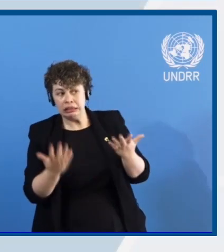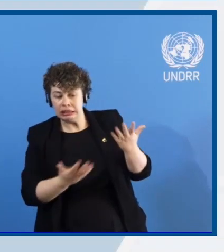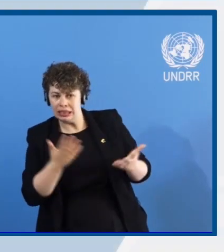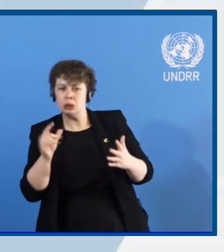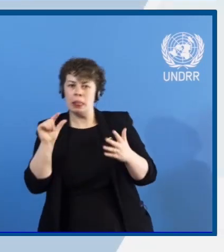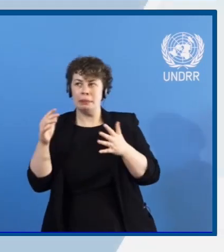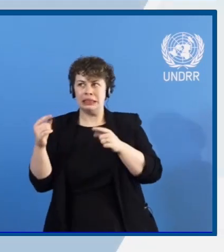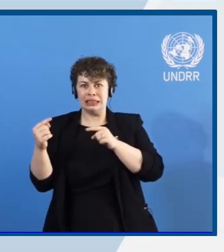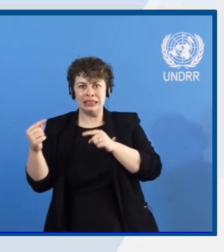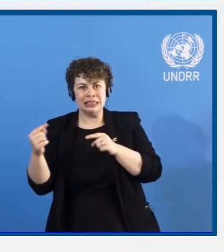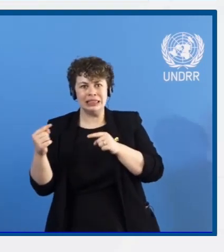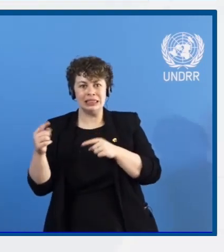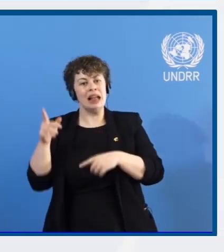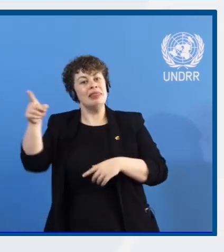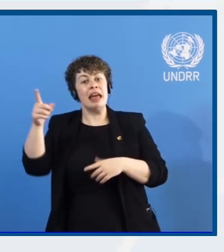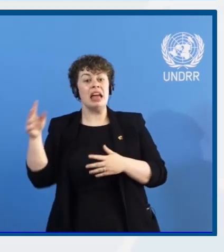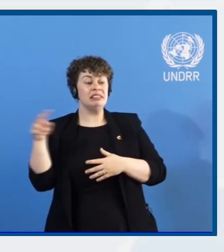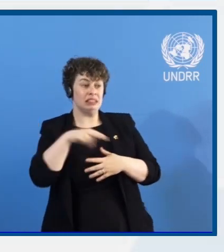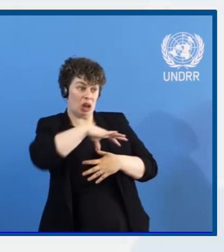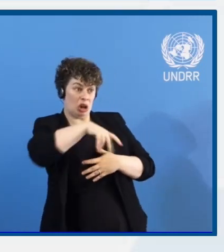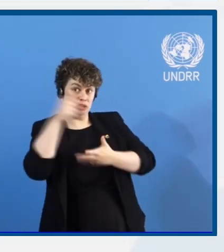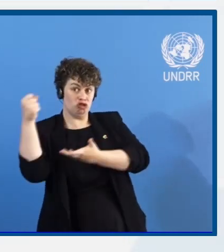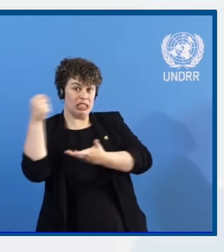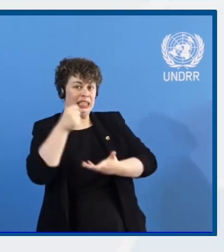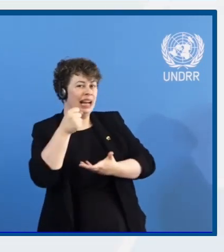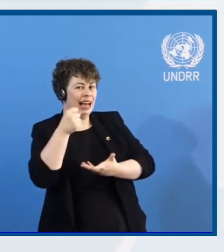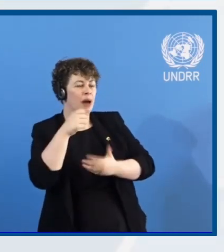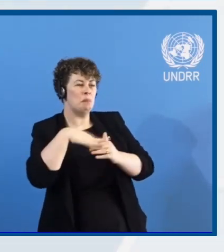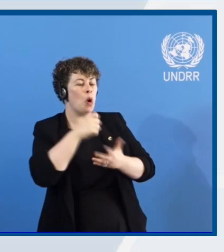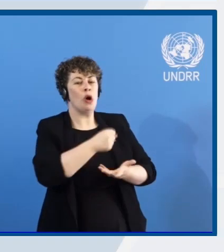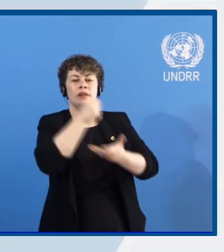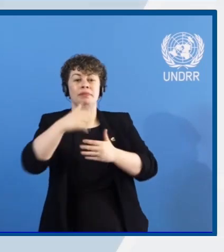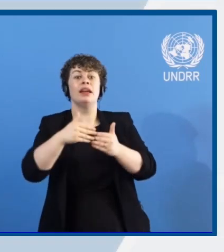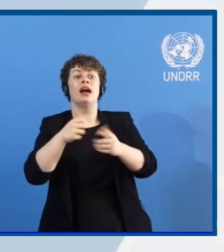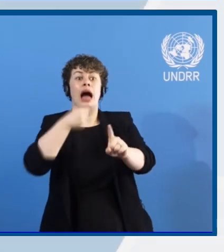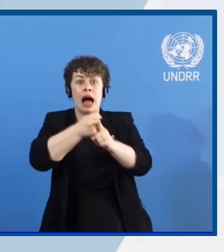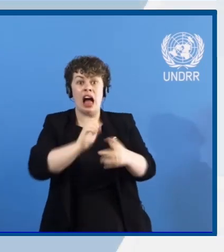other purposes such as humanitarian action